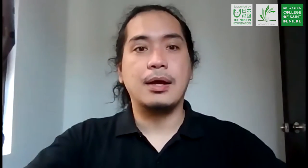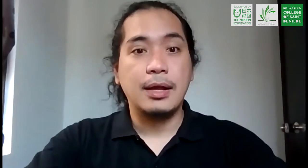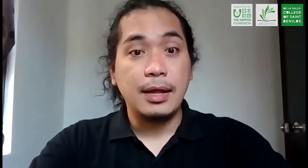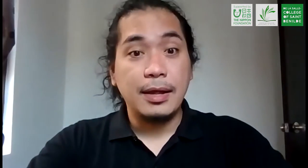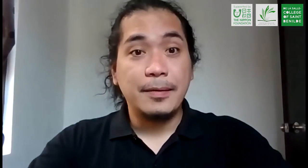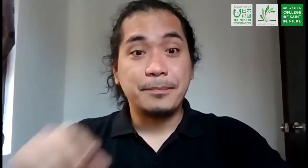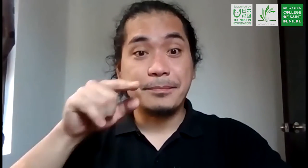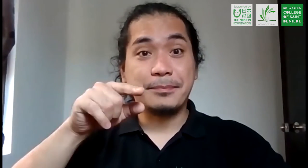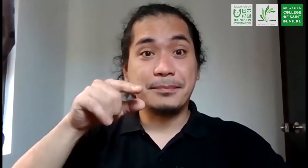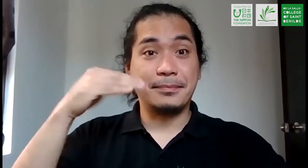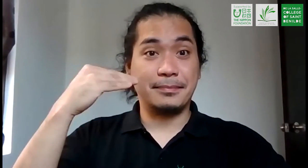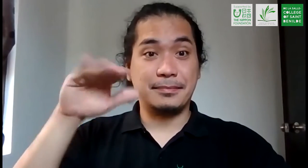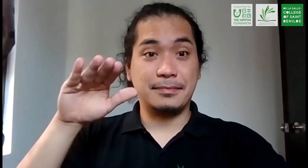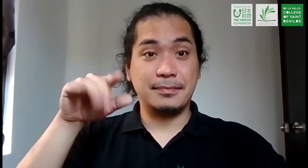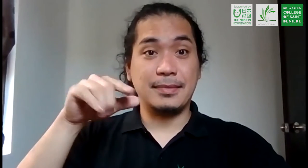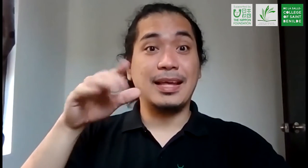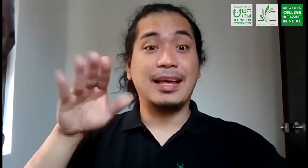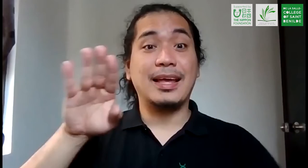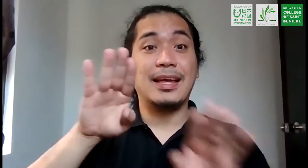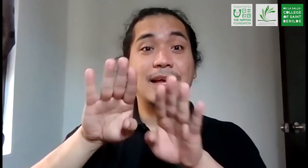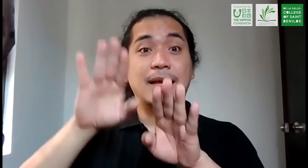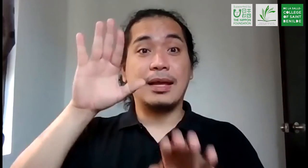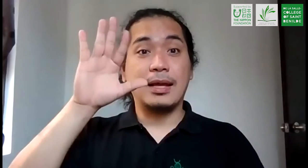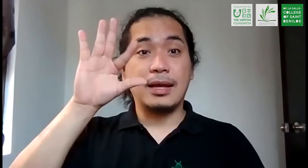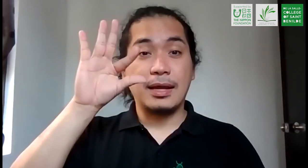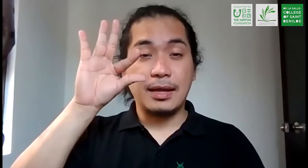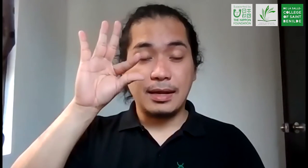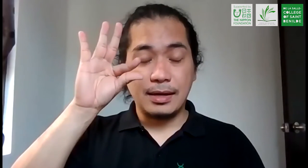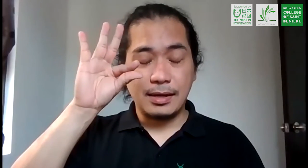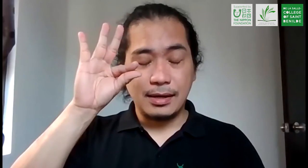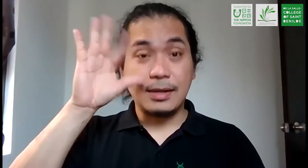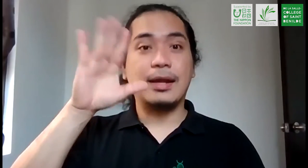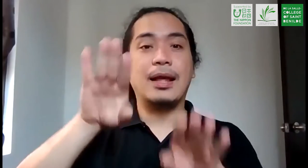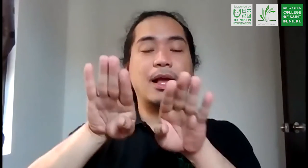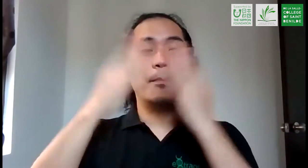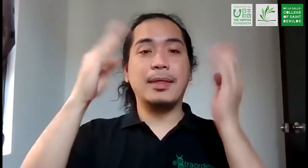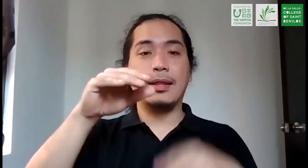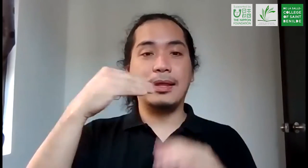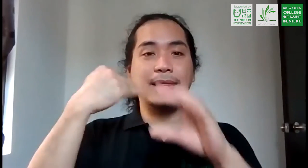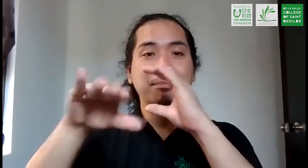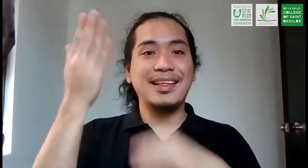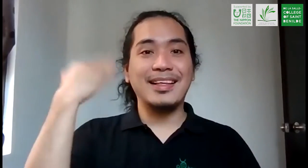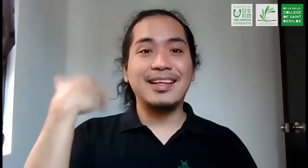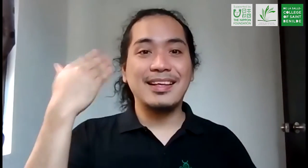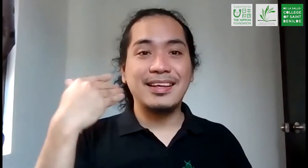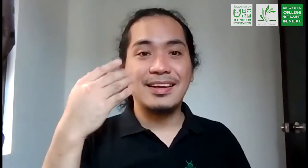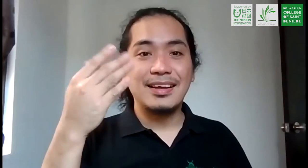template. Jasmine, maybe you can host. You can open